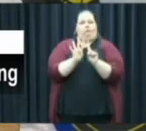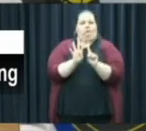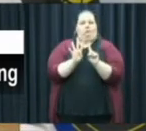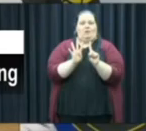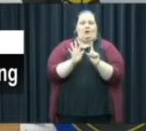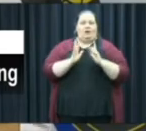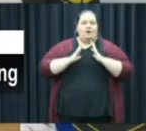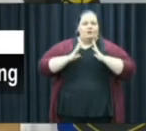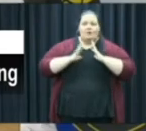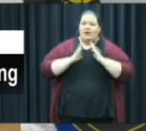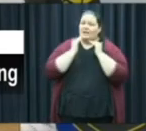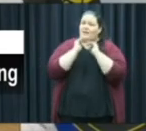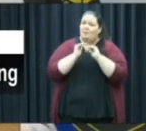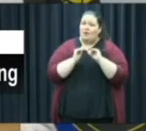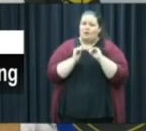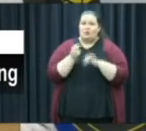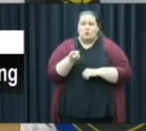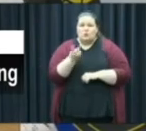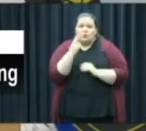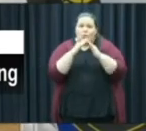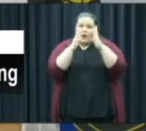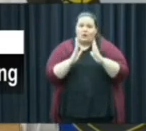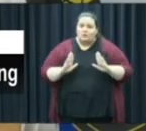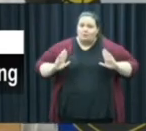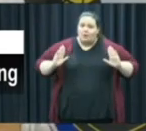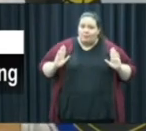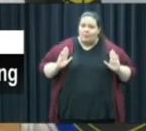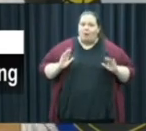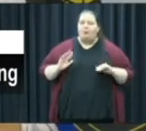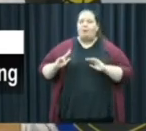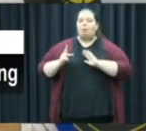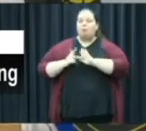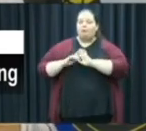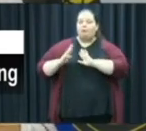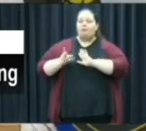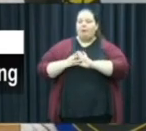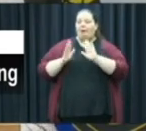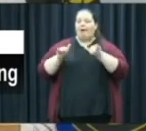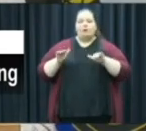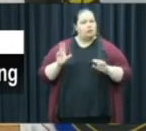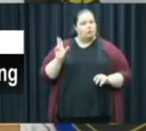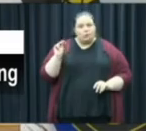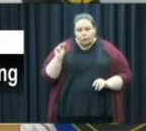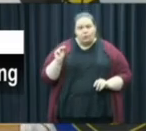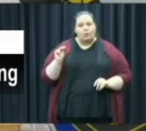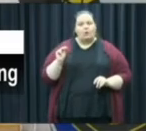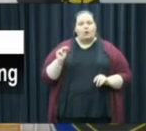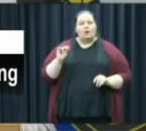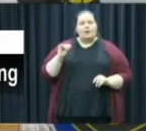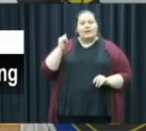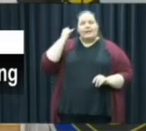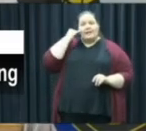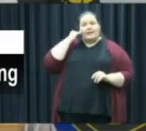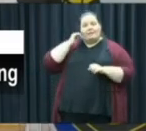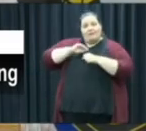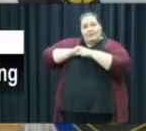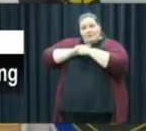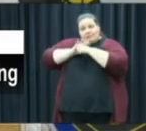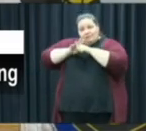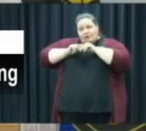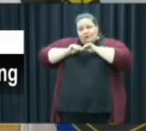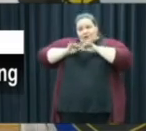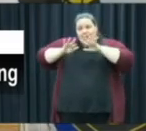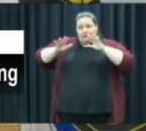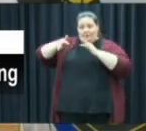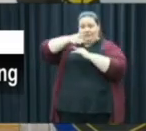really has to be limited to 2 households only to reduce the number of close contacts that you have, because the virus is transmitted